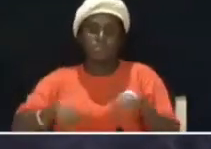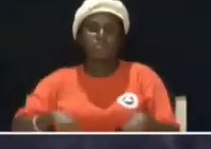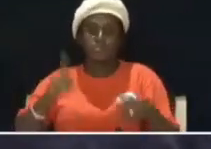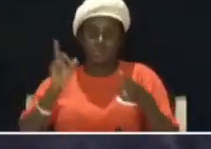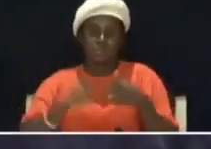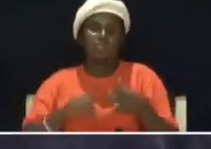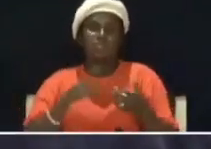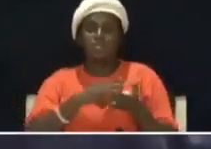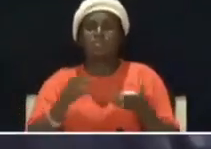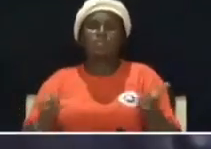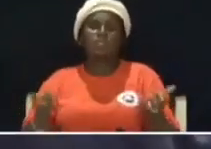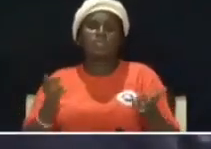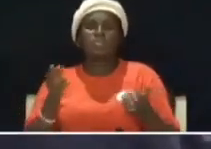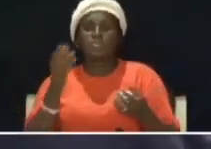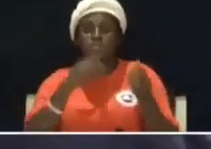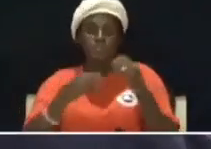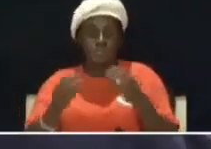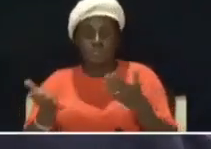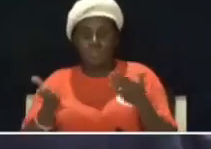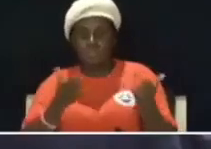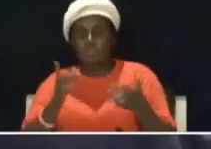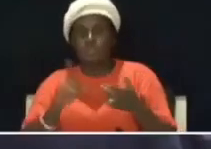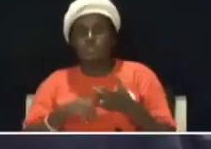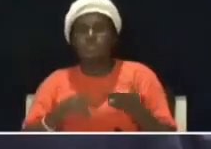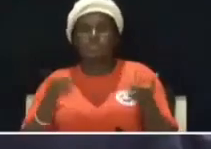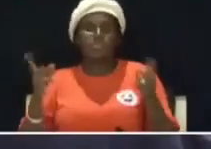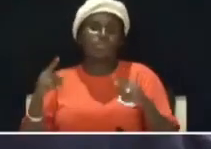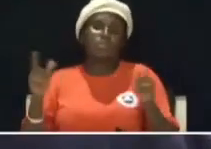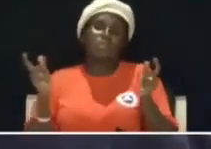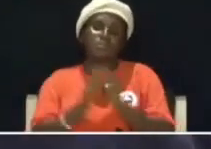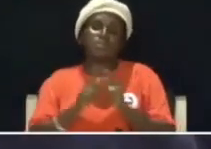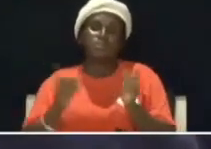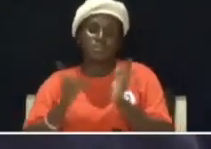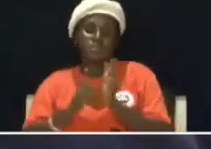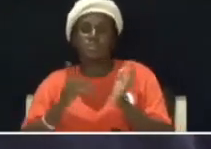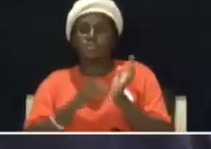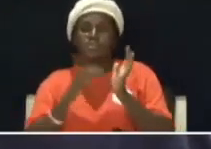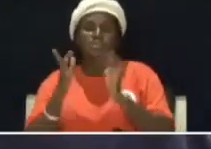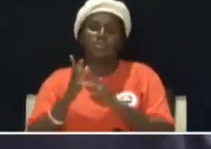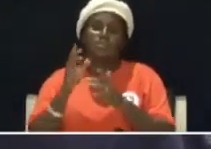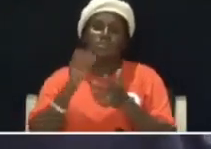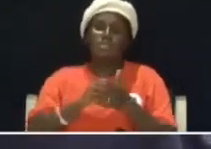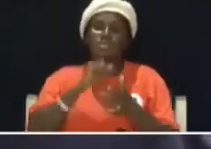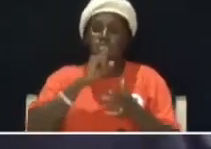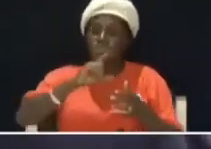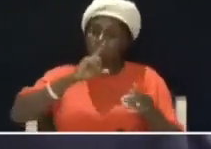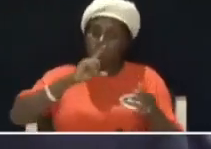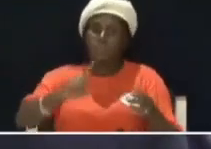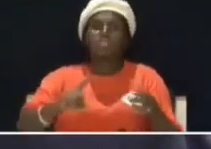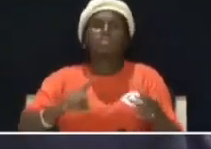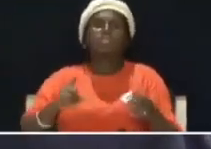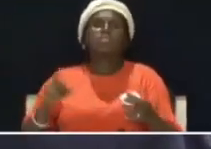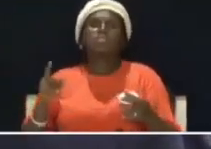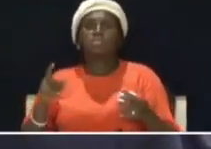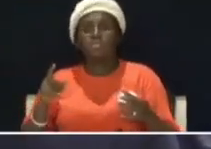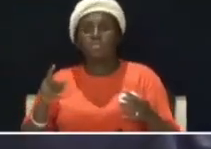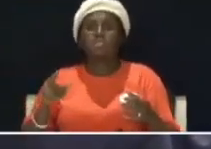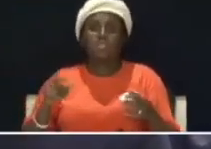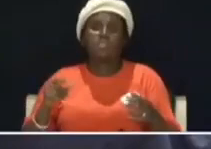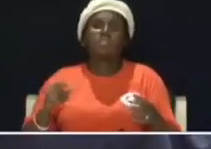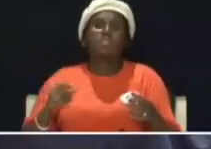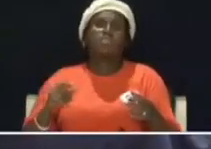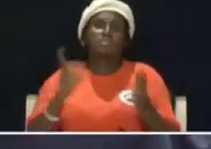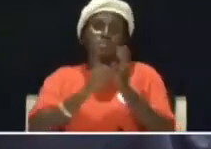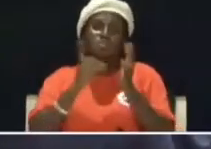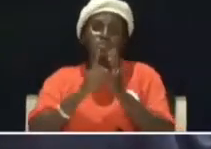Holy Communion service to come and meet Dr. Jesus, who is a specialist, the original ENT, who can solve